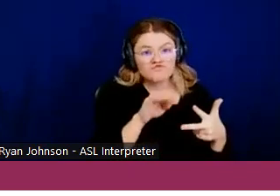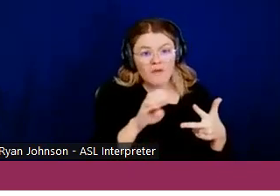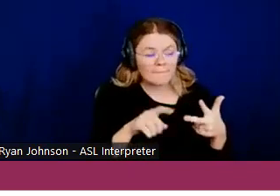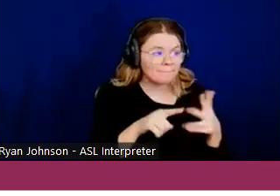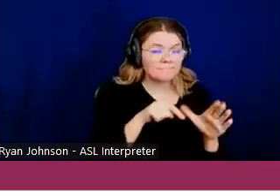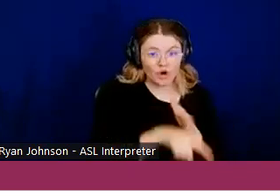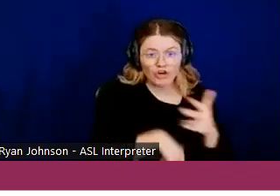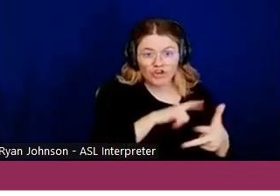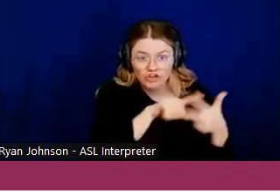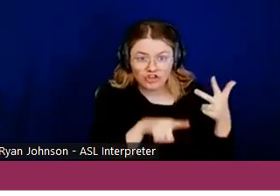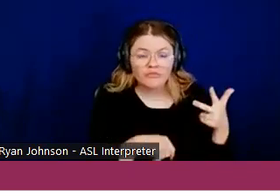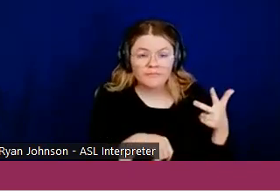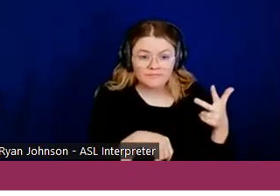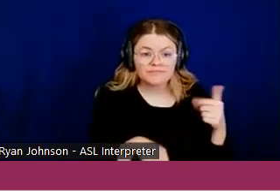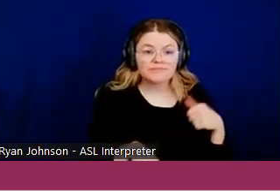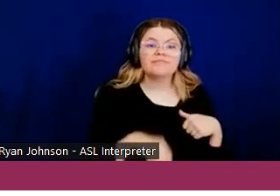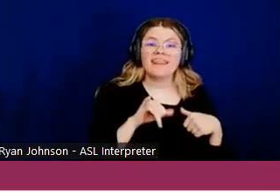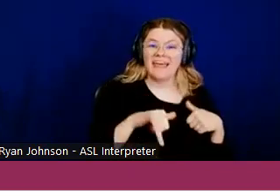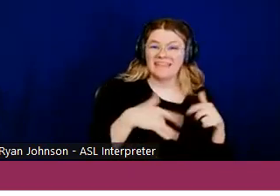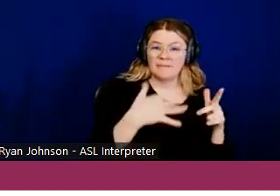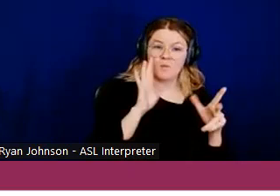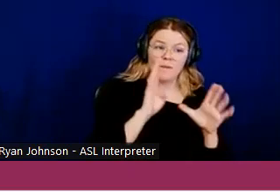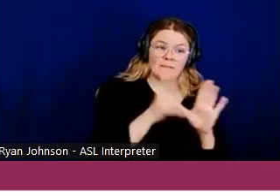the drama, thriller, or horror genres.